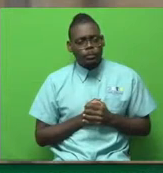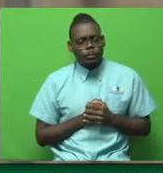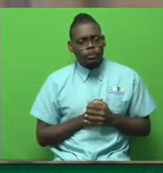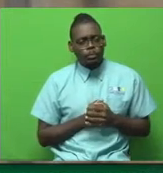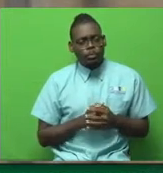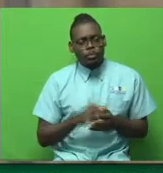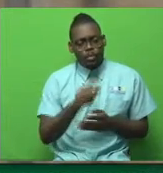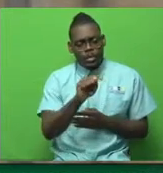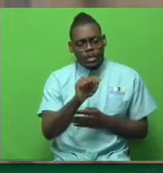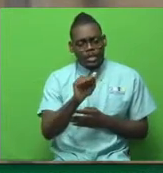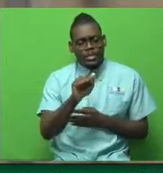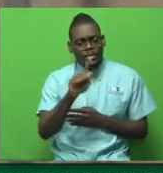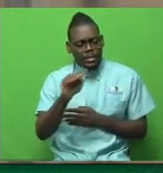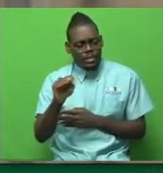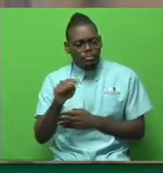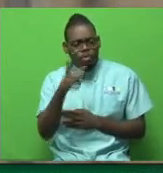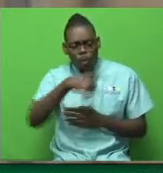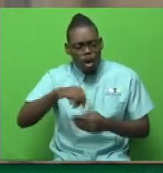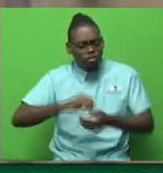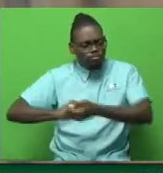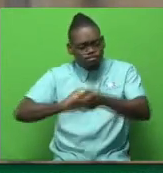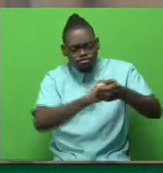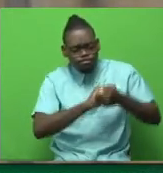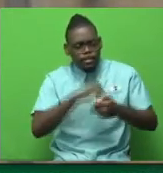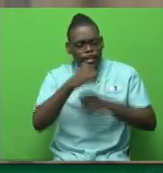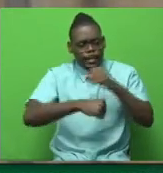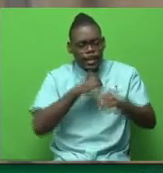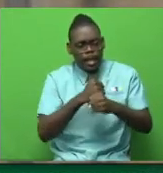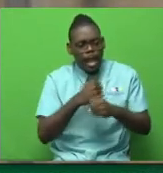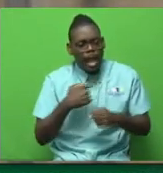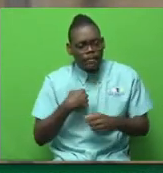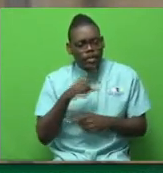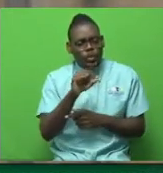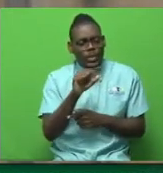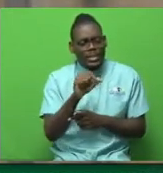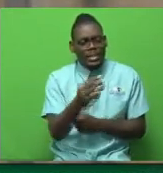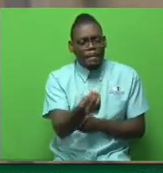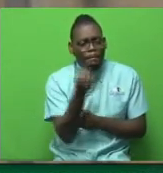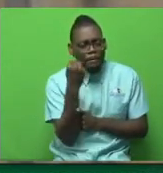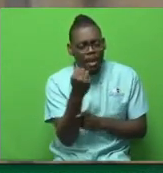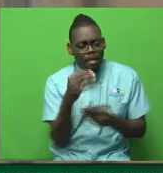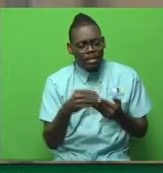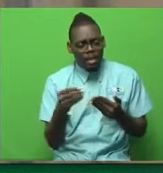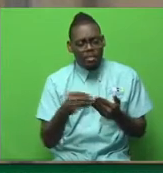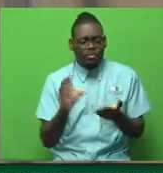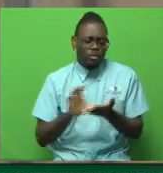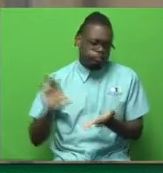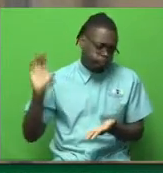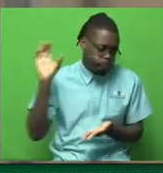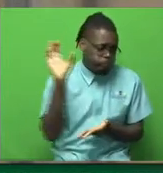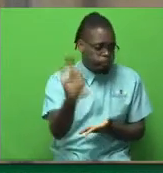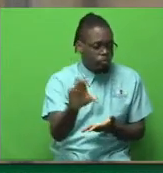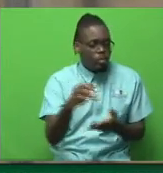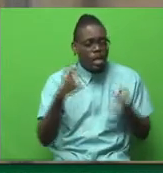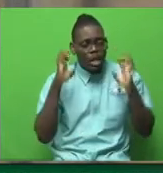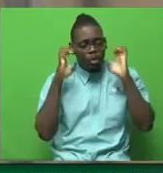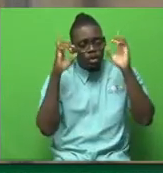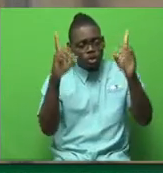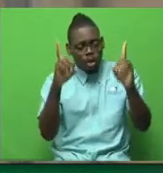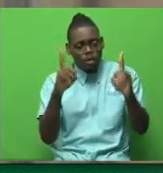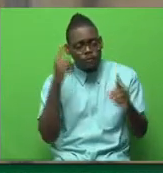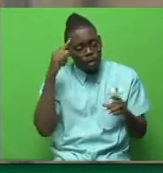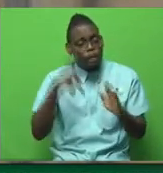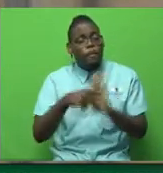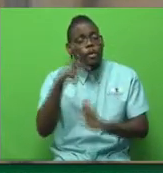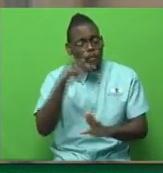this year we have 20 million allocated to the digital education program and that will be part of what we are doing building or the Wi-Fi